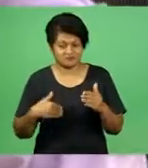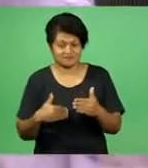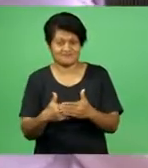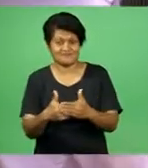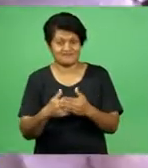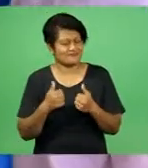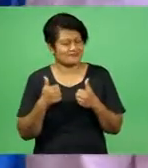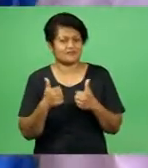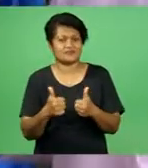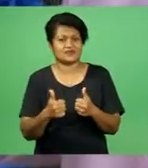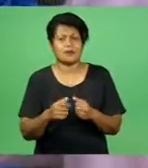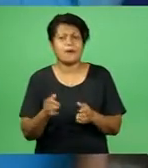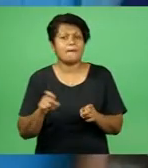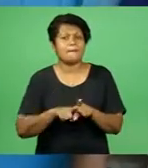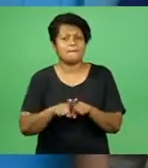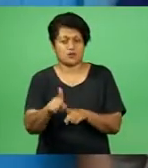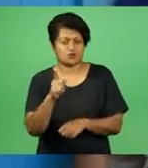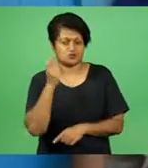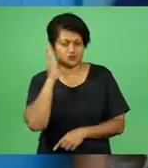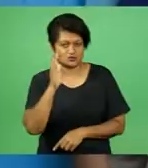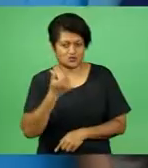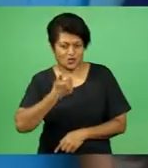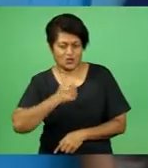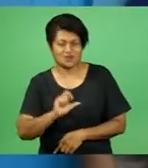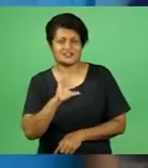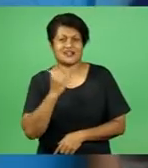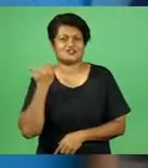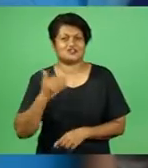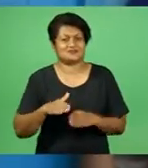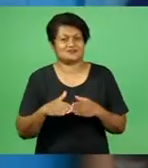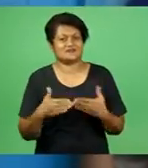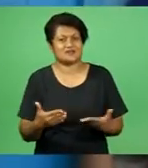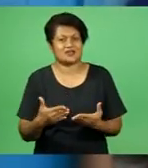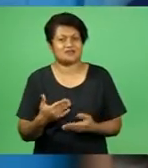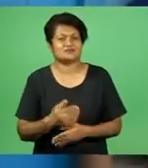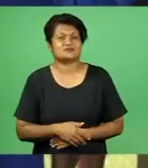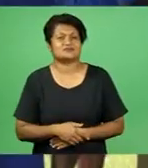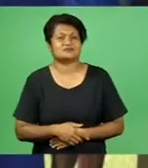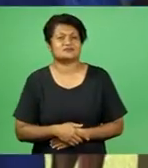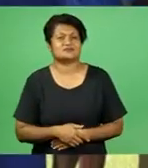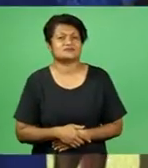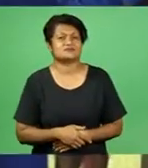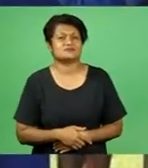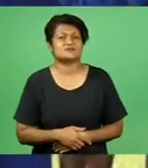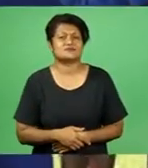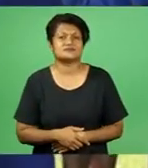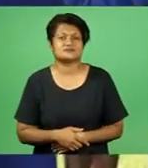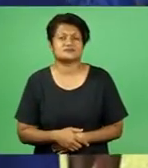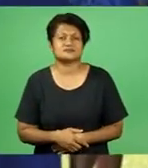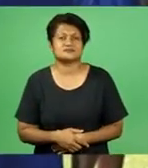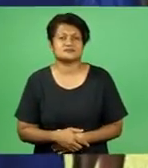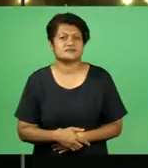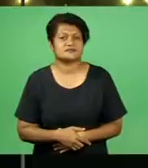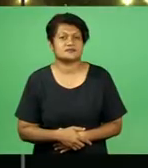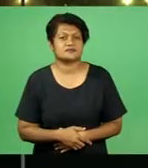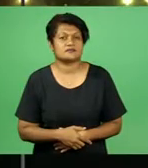schools have gone back to using their classrooms after starting the new school year in tents. Eleanor Turangeview, FBC